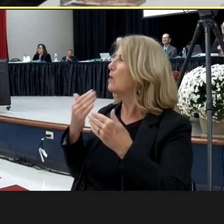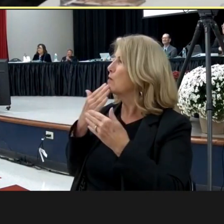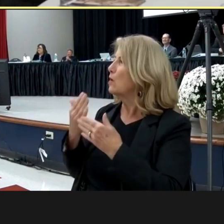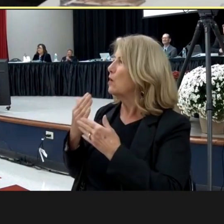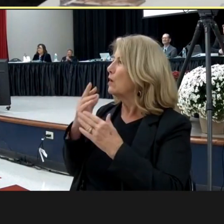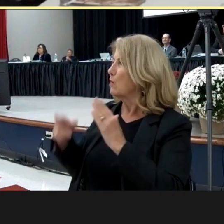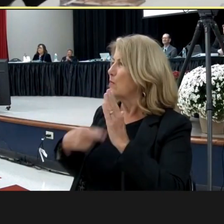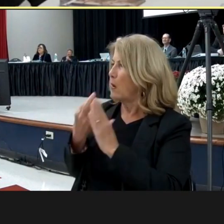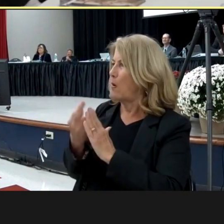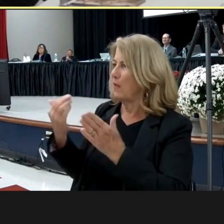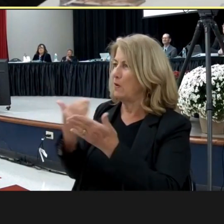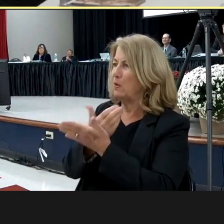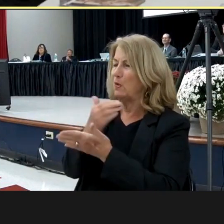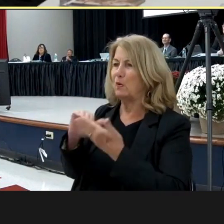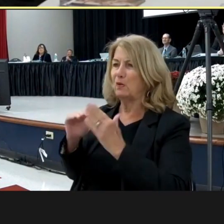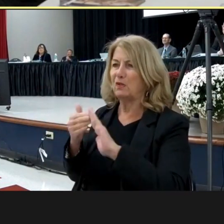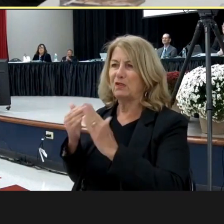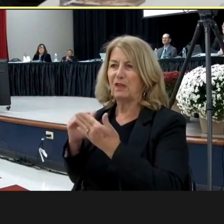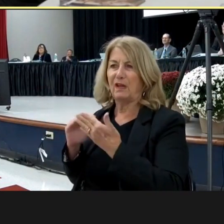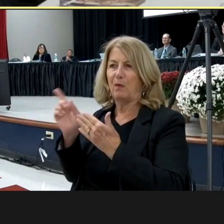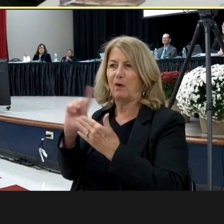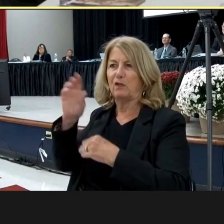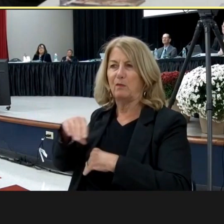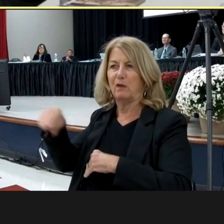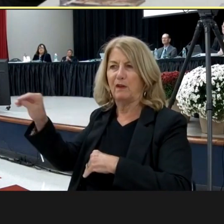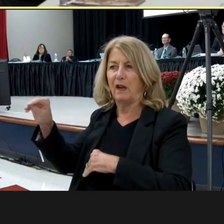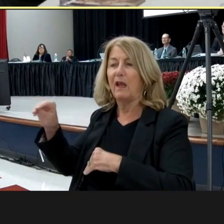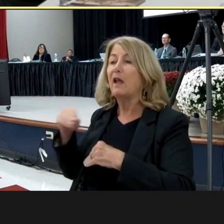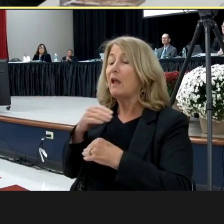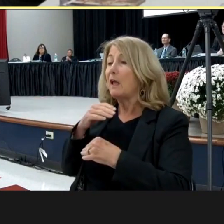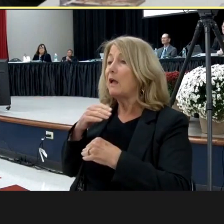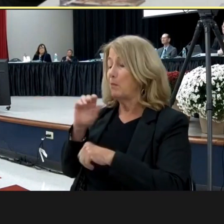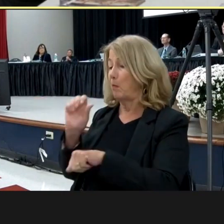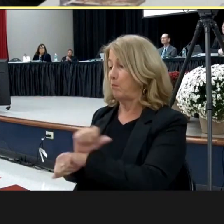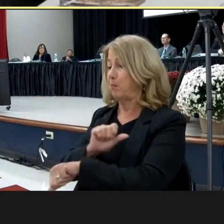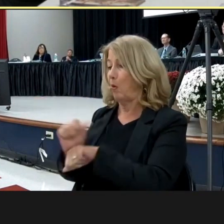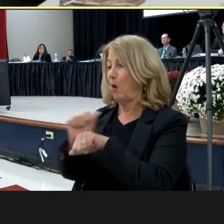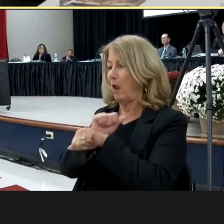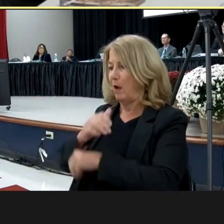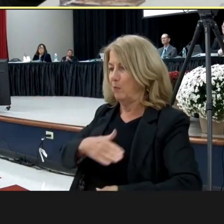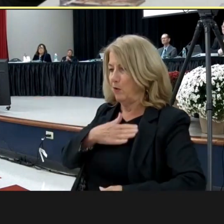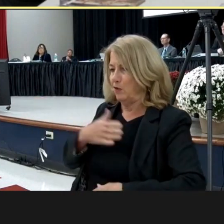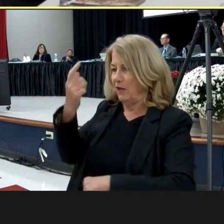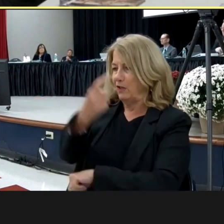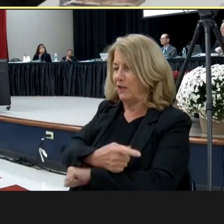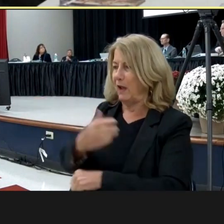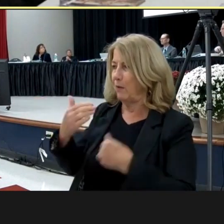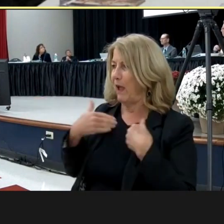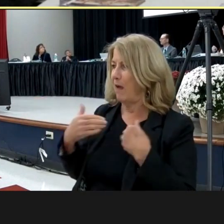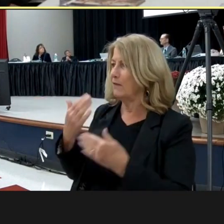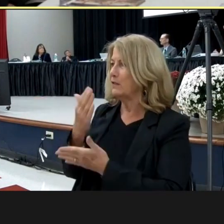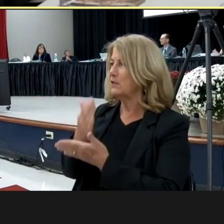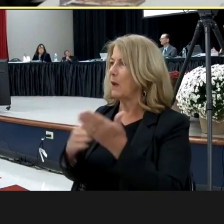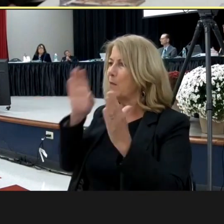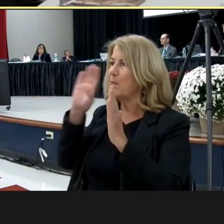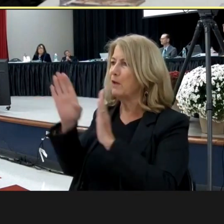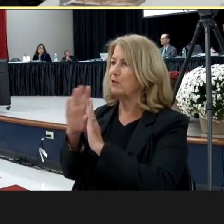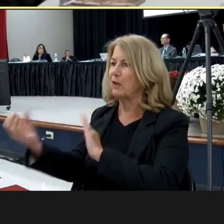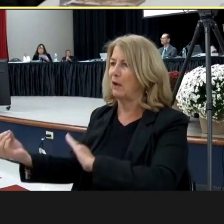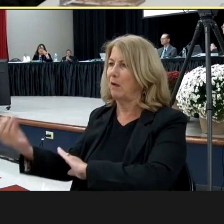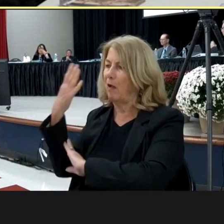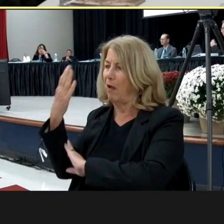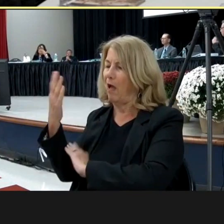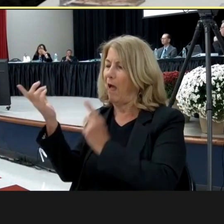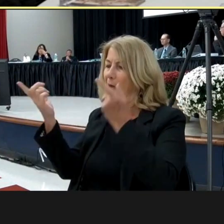second update is an update on Employee Appreciation Day. I think we've got some images that are gonna pop here in a minute. We did hold that on November 3rd